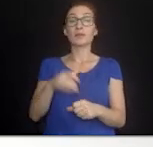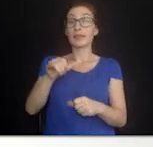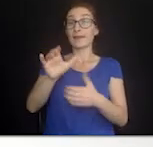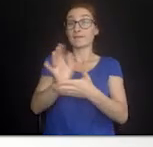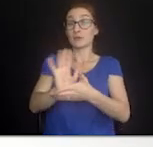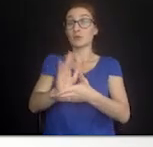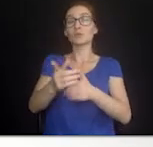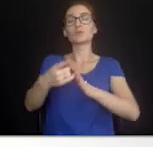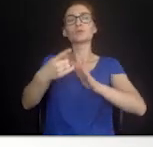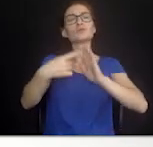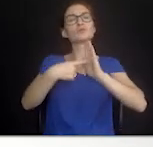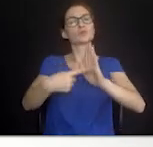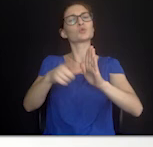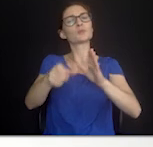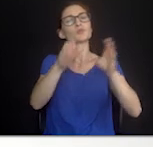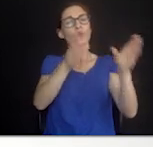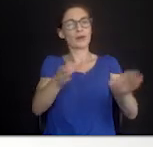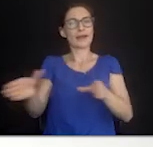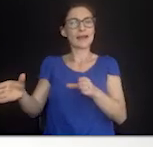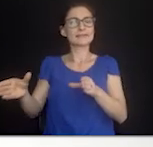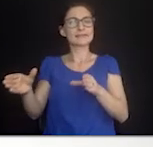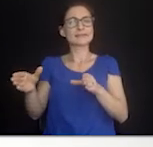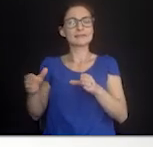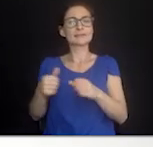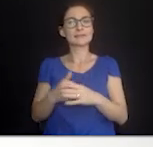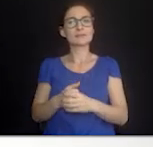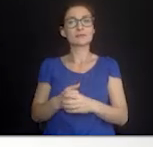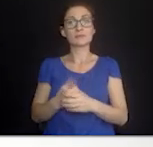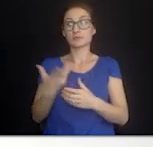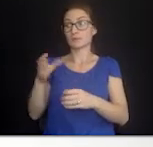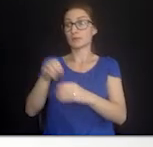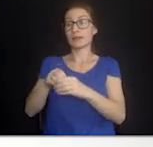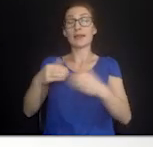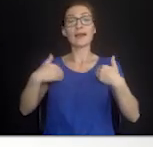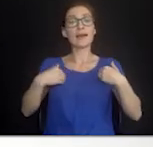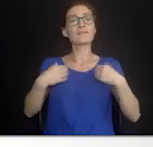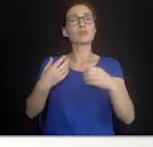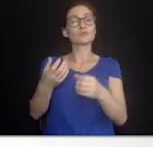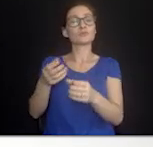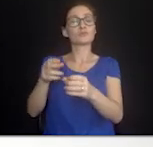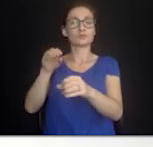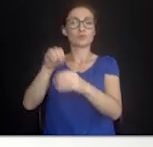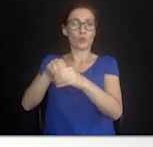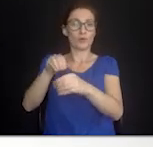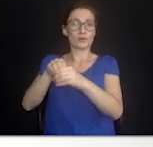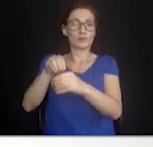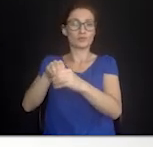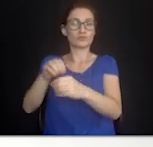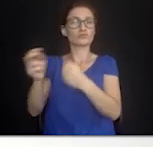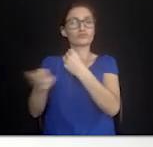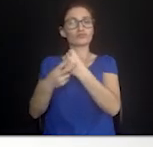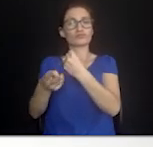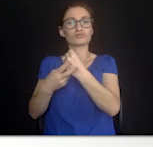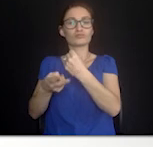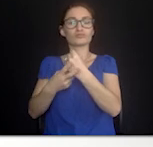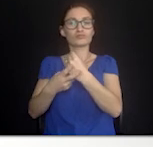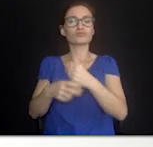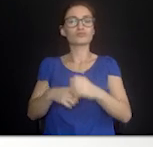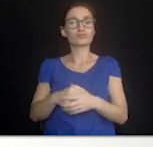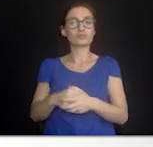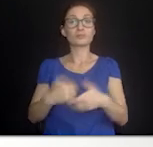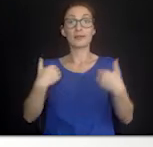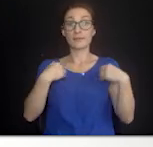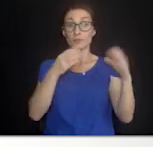shows that we need a place to organize, right? So in there I have a storage vault where I can organize all my documents very clearly. I have an organizations